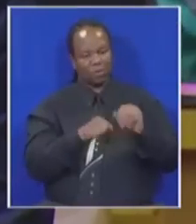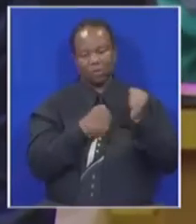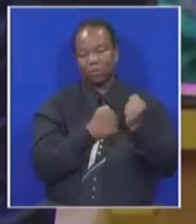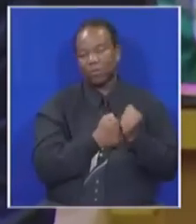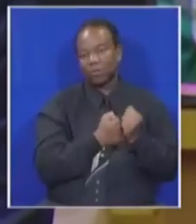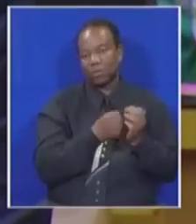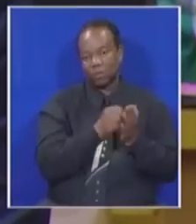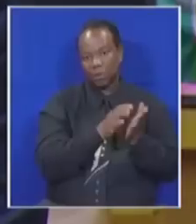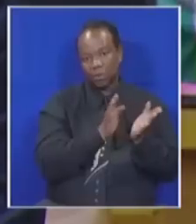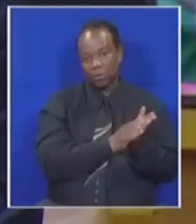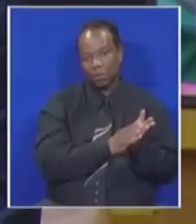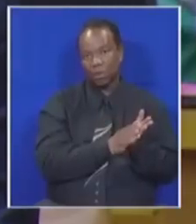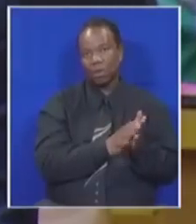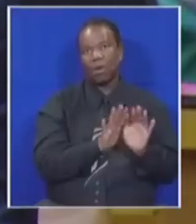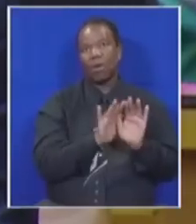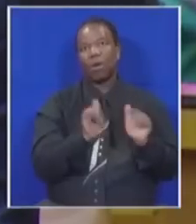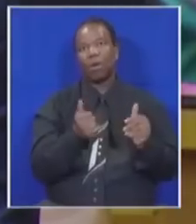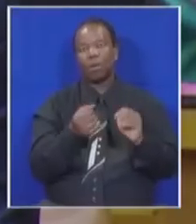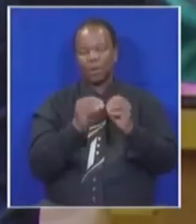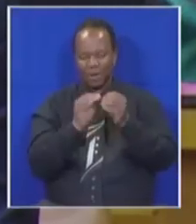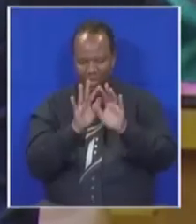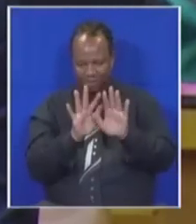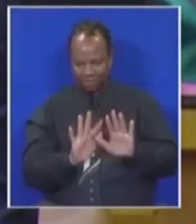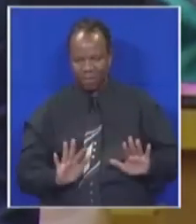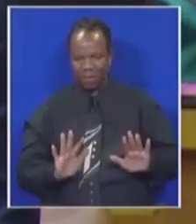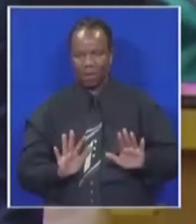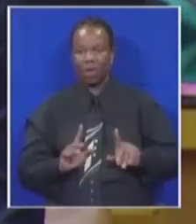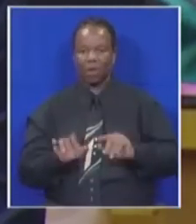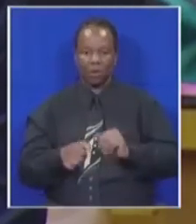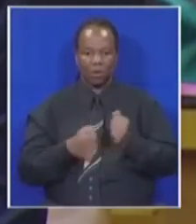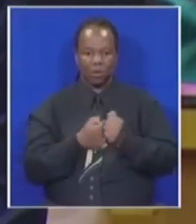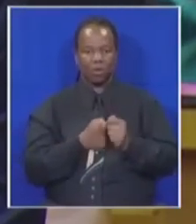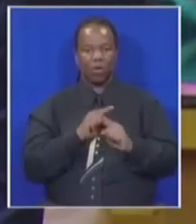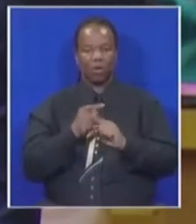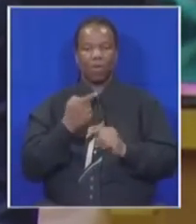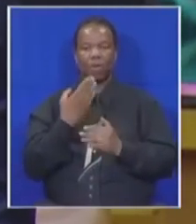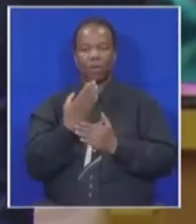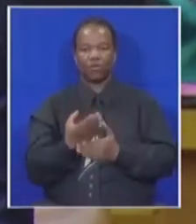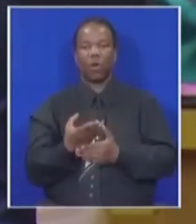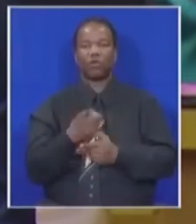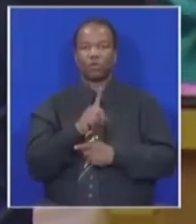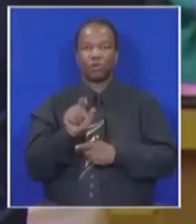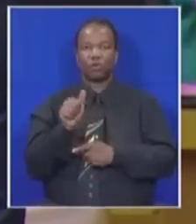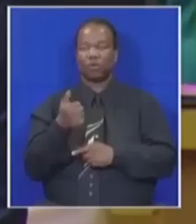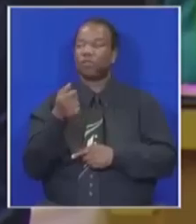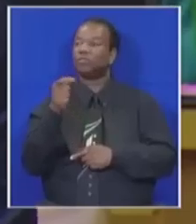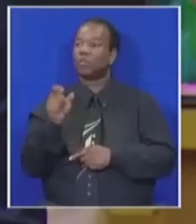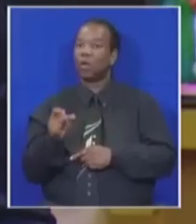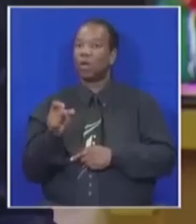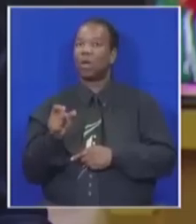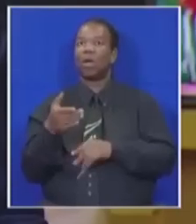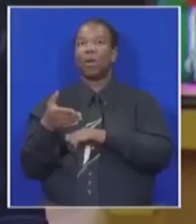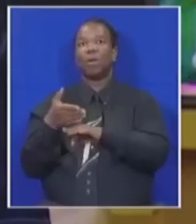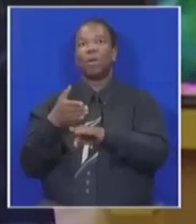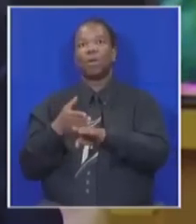House, presenting clearly formulated and properly substantiated charges, which, if true, would, in the opinion of the Speaker, prima facie